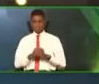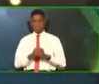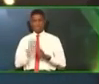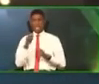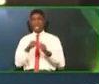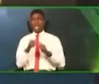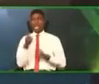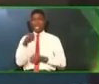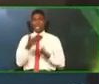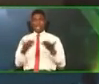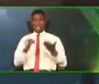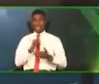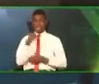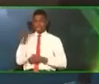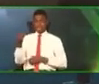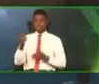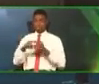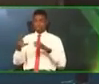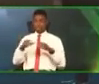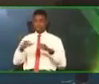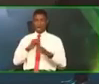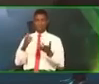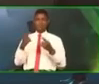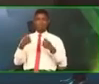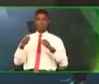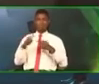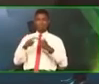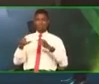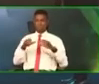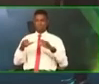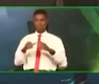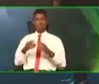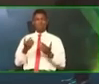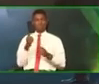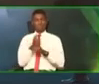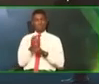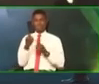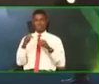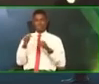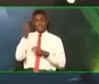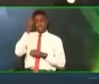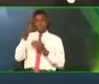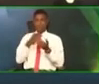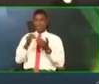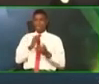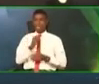Anything I ask you to do, I want you to try to do it. Decipher whatever you think I'm saying. Are we following?